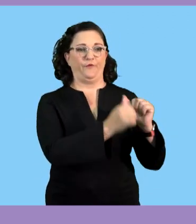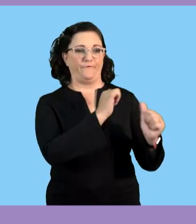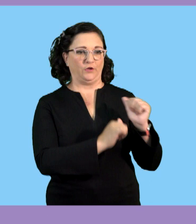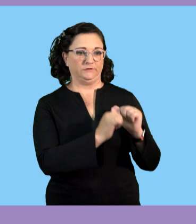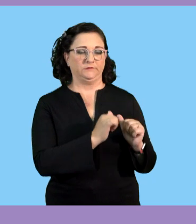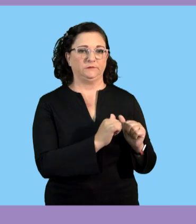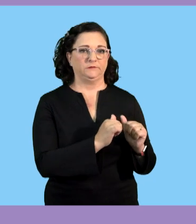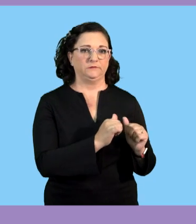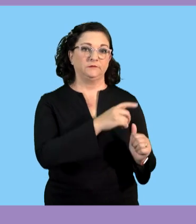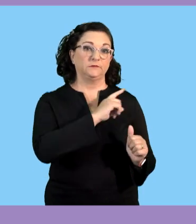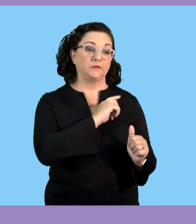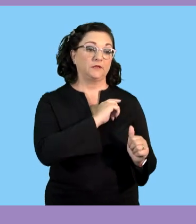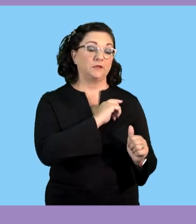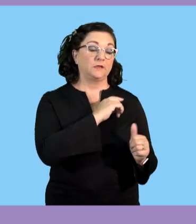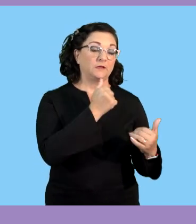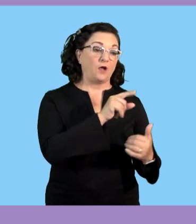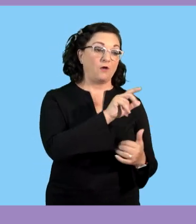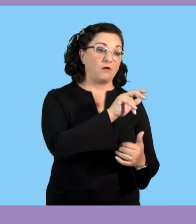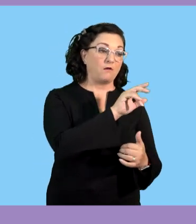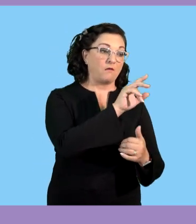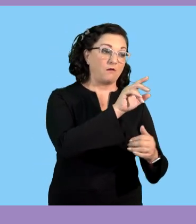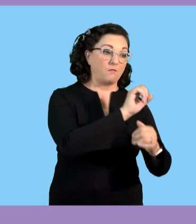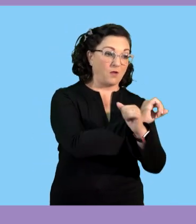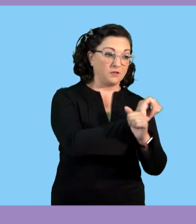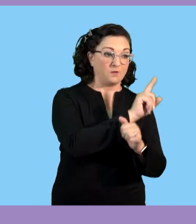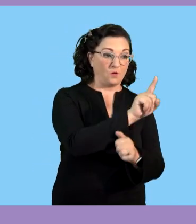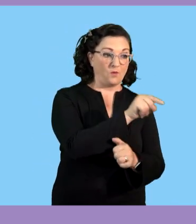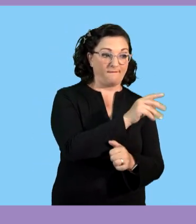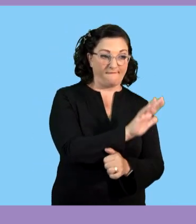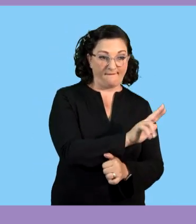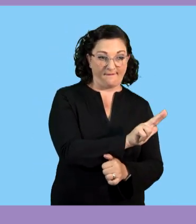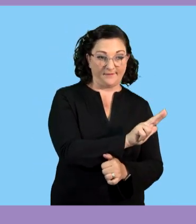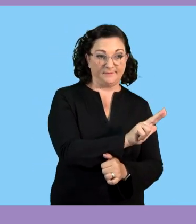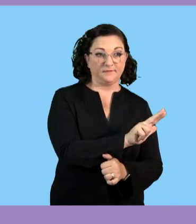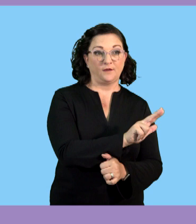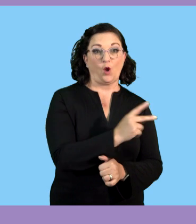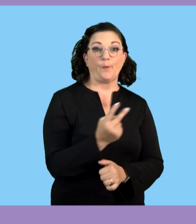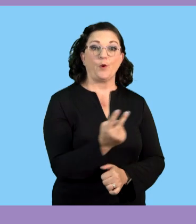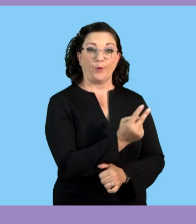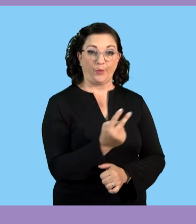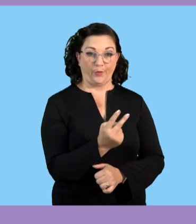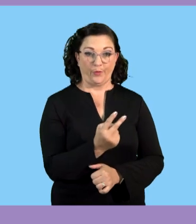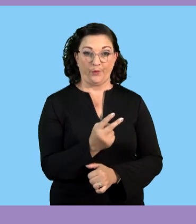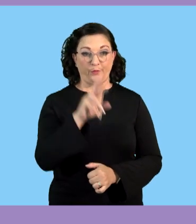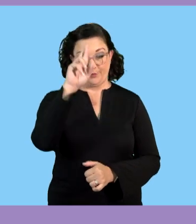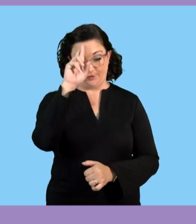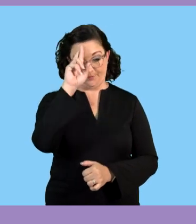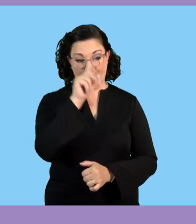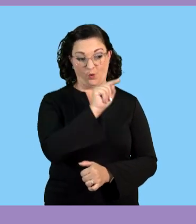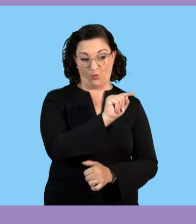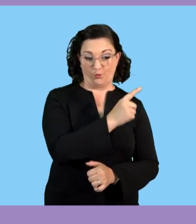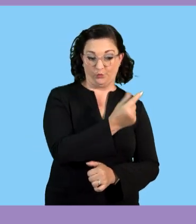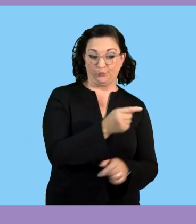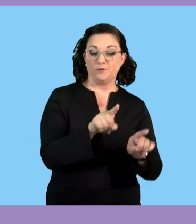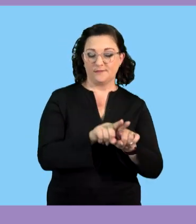if I now multiply by 1/8 and multiply by 1/8 on both sides, because what we do on